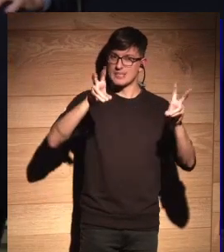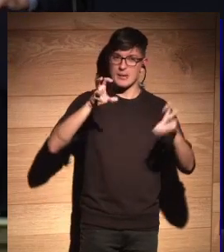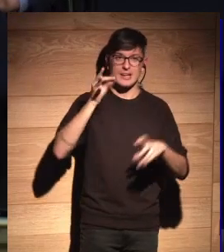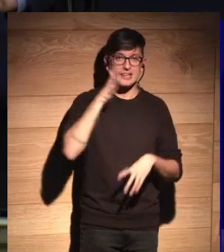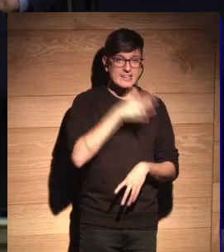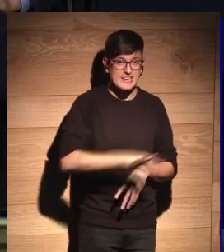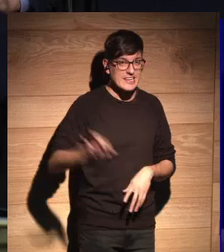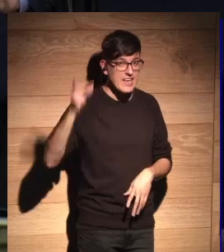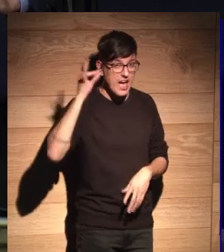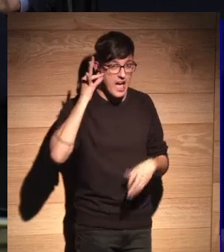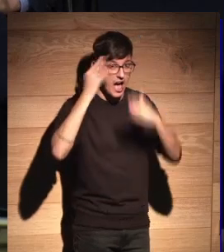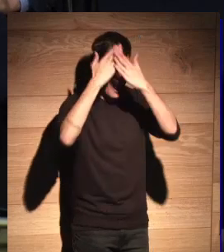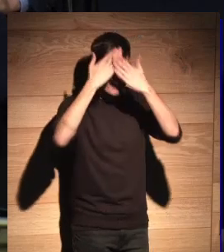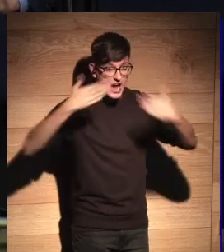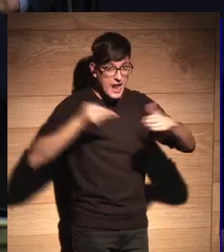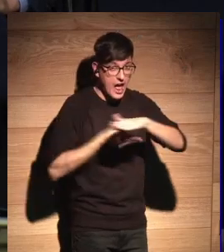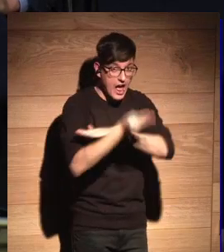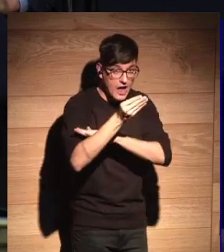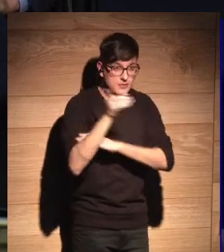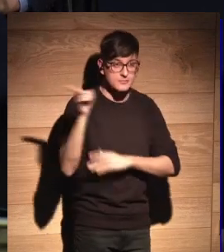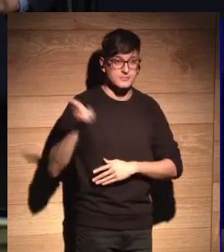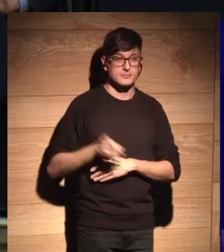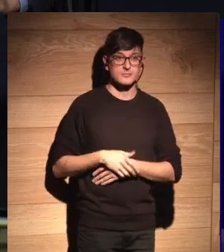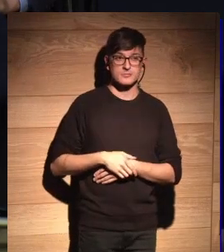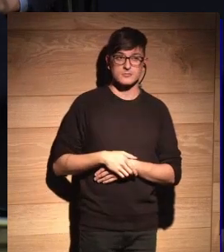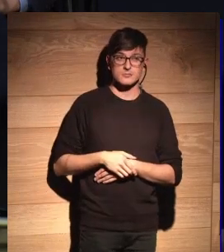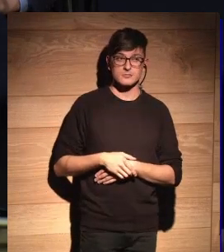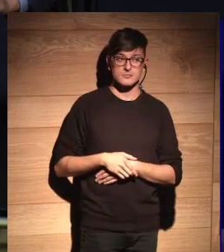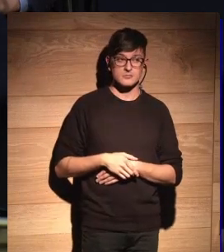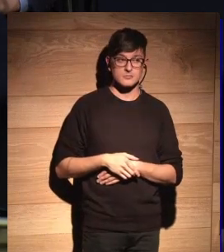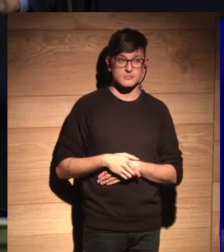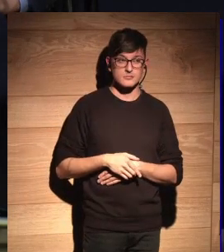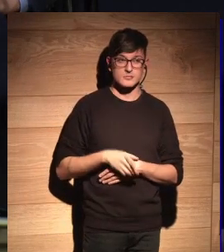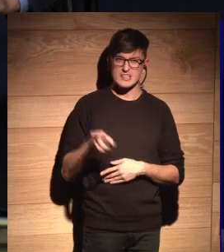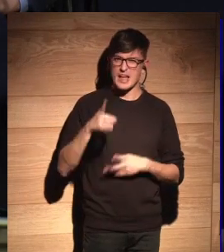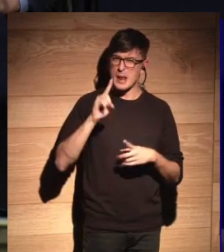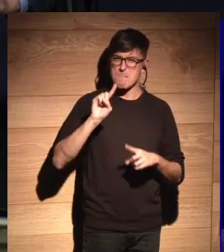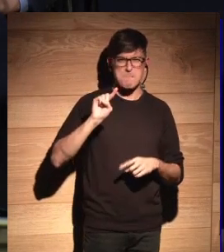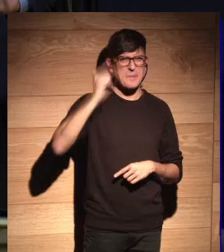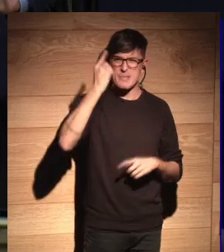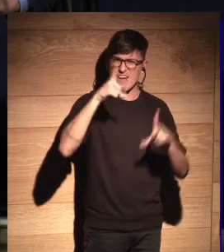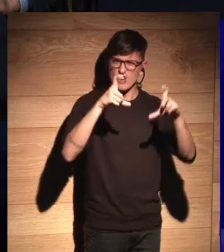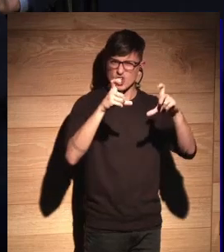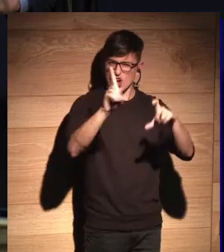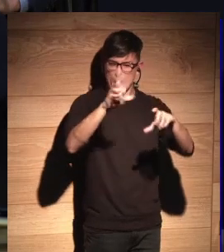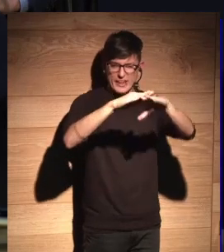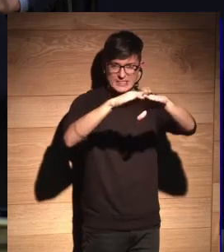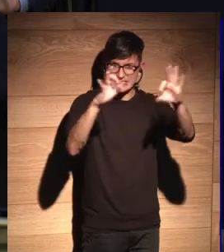Okay. Oh, but this is not the first picture, sorry. Voila.